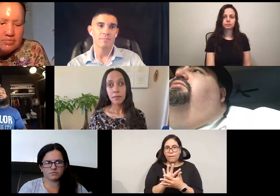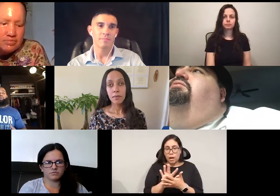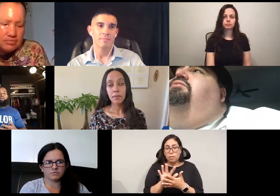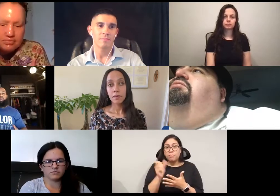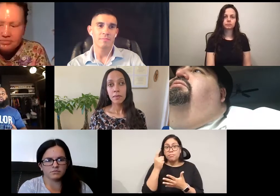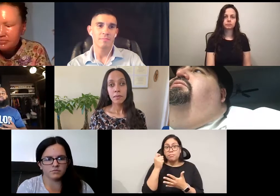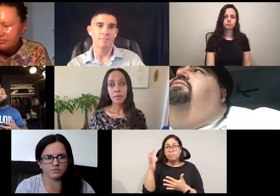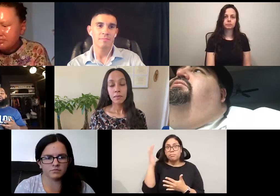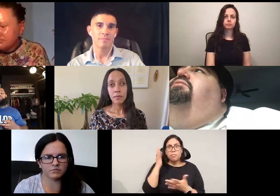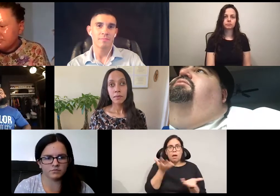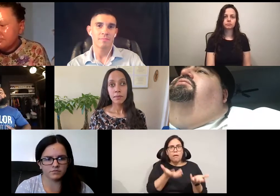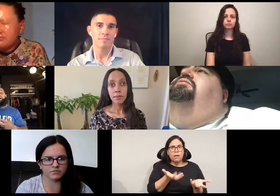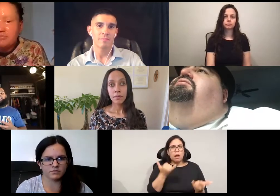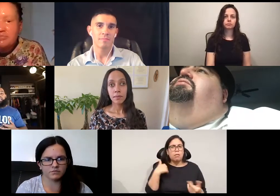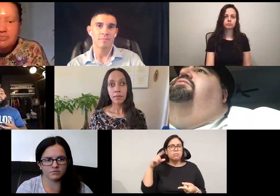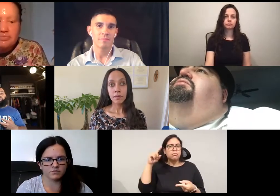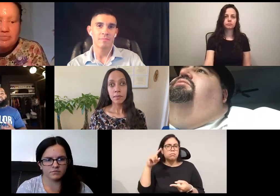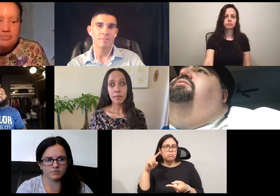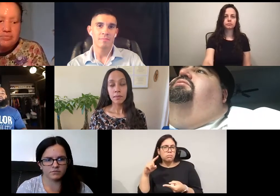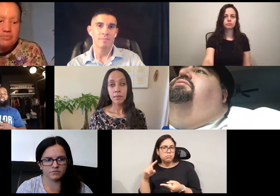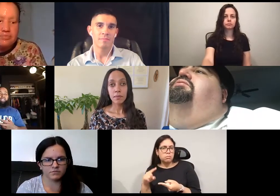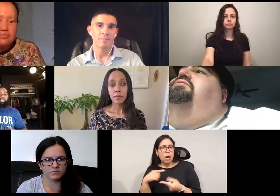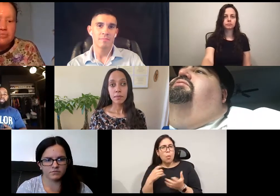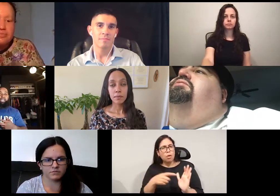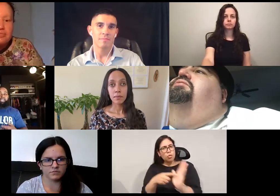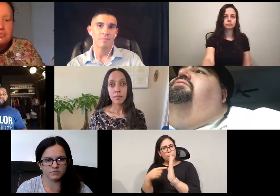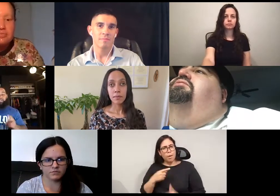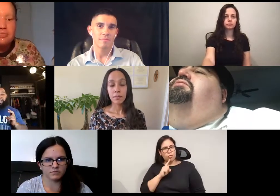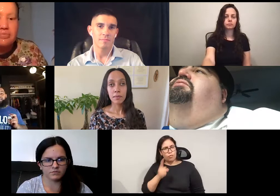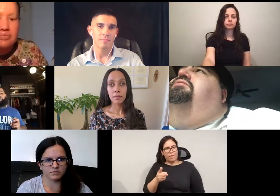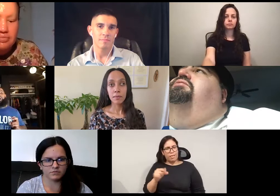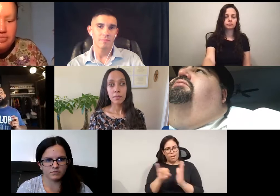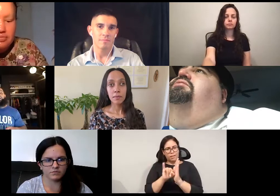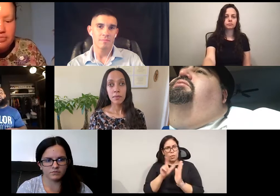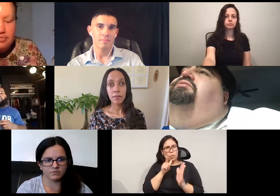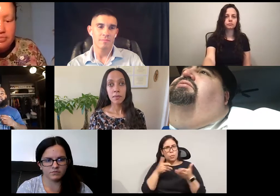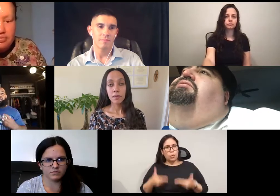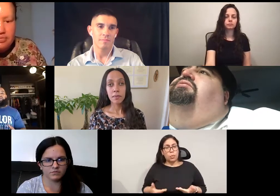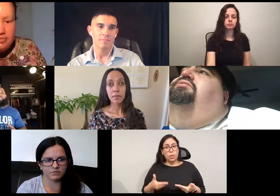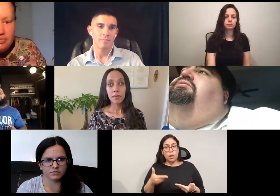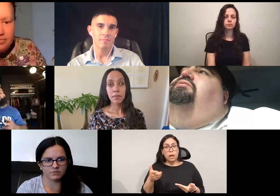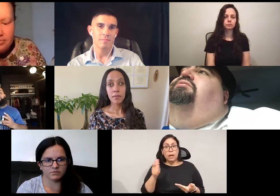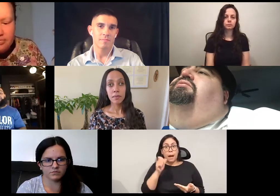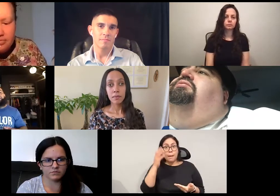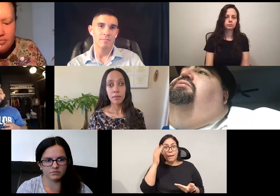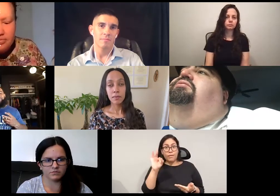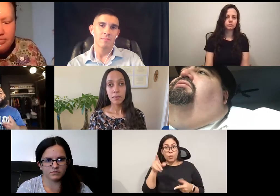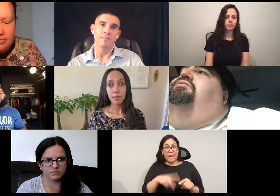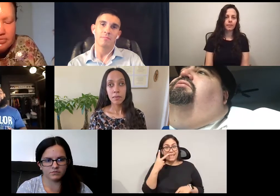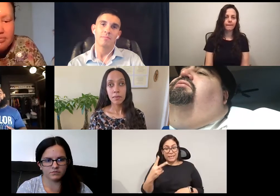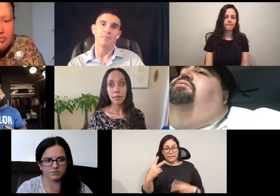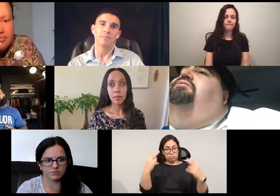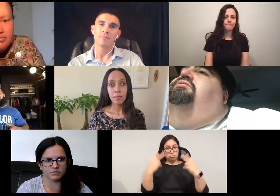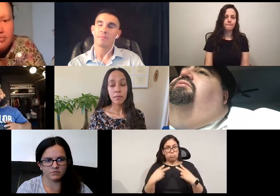because I wanted people to understand what my real identity was. And it wasn't the things that they found inspiring. If you couldn't see my day-to-day